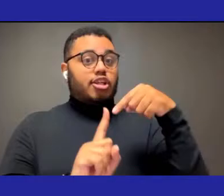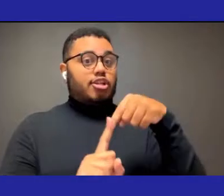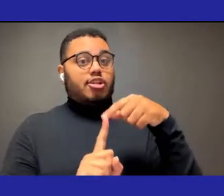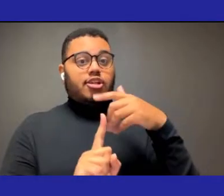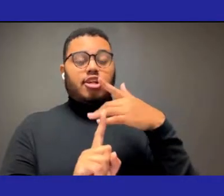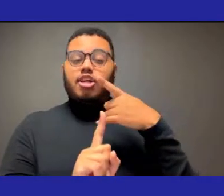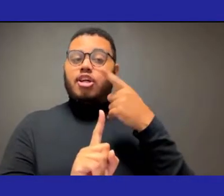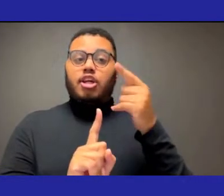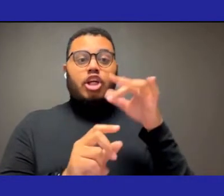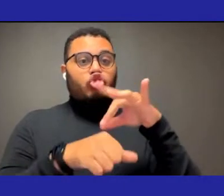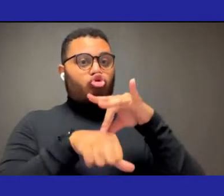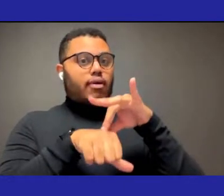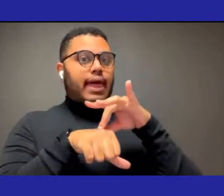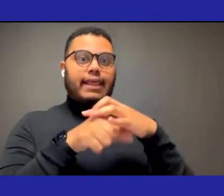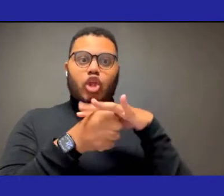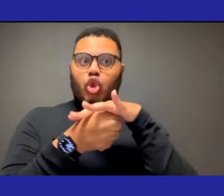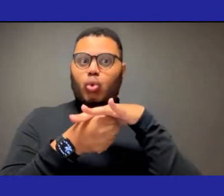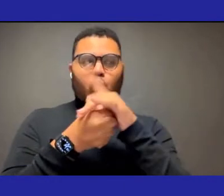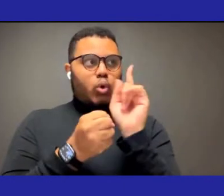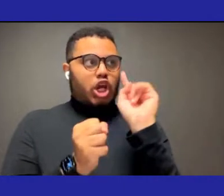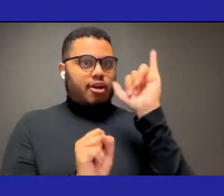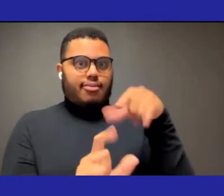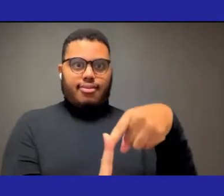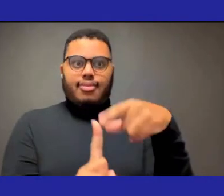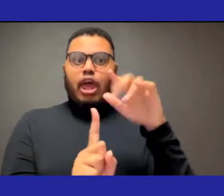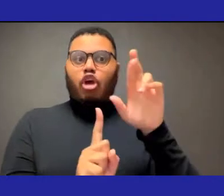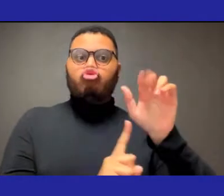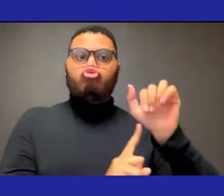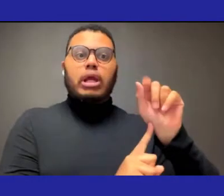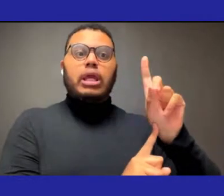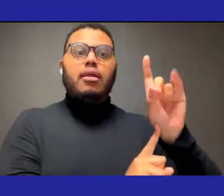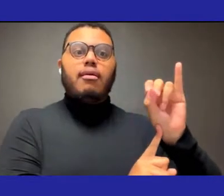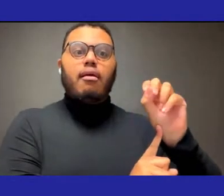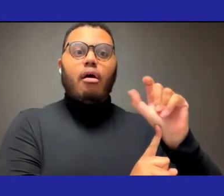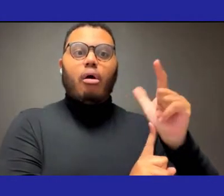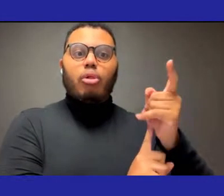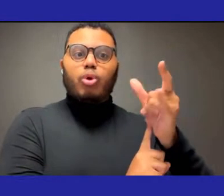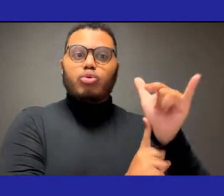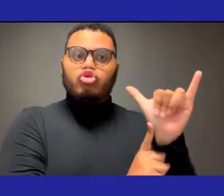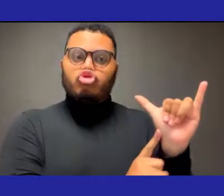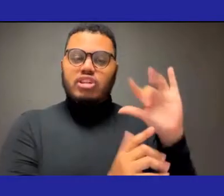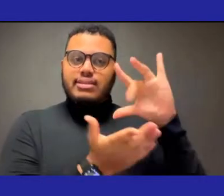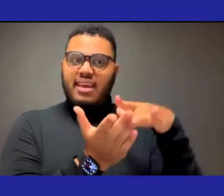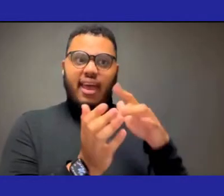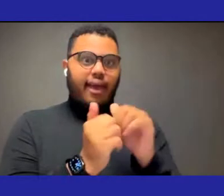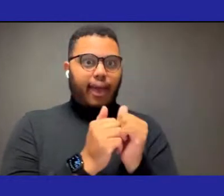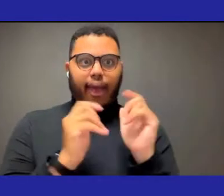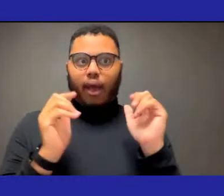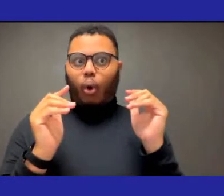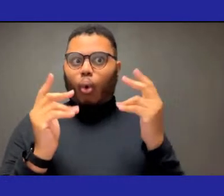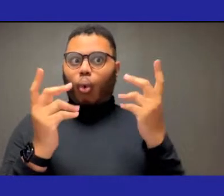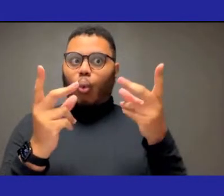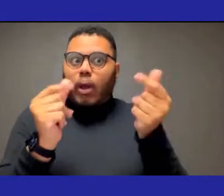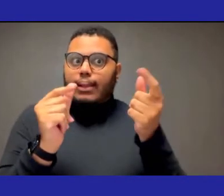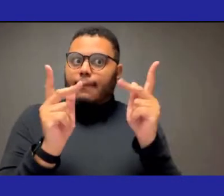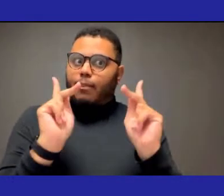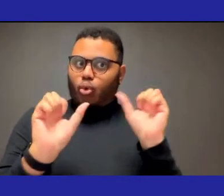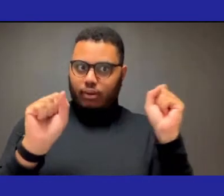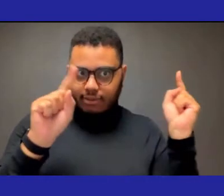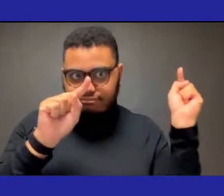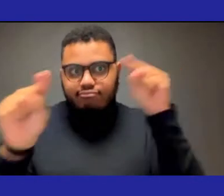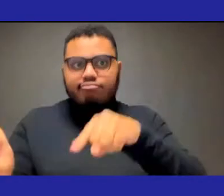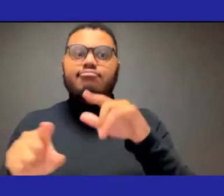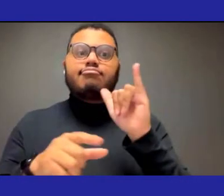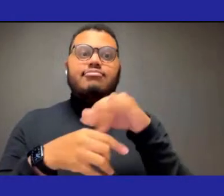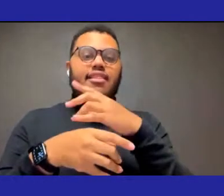that radiology center is, how quickly people can get to it on the day of the visit, for example, and telling people